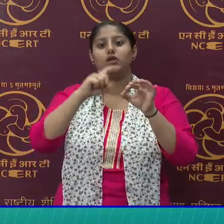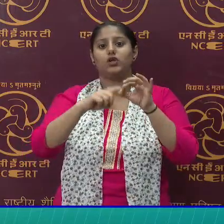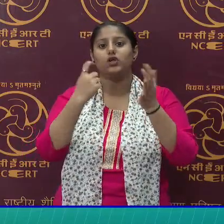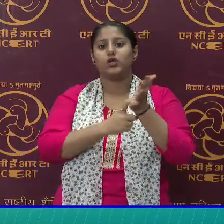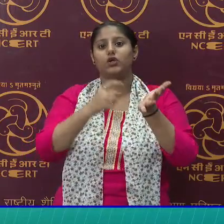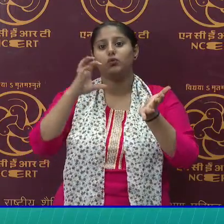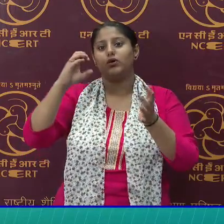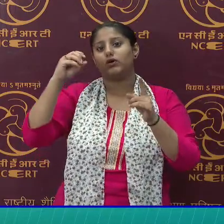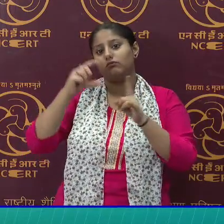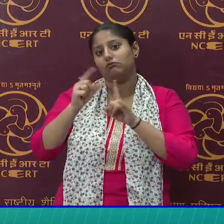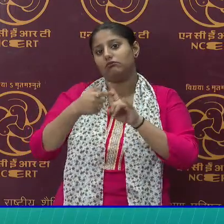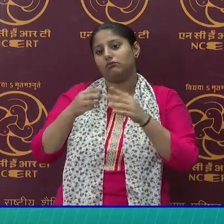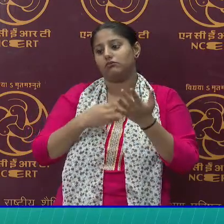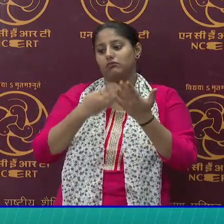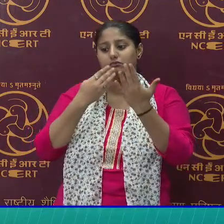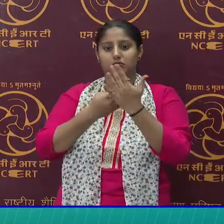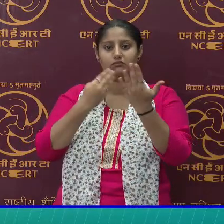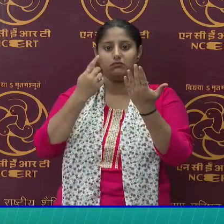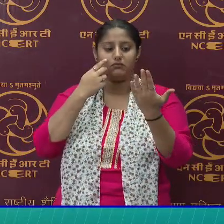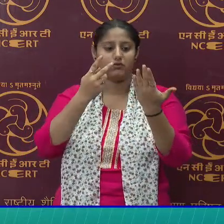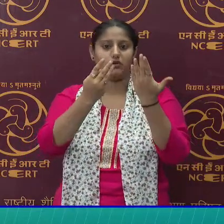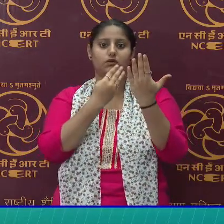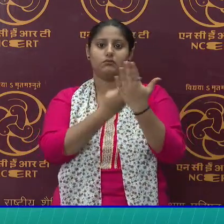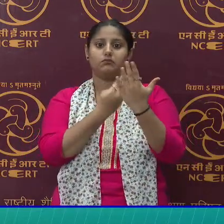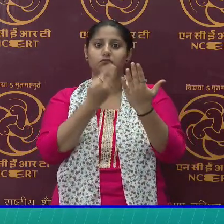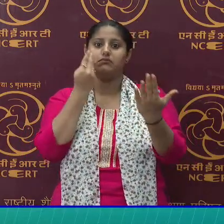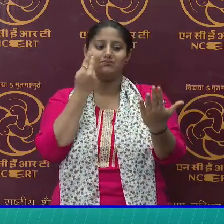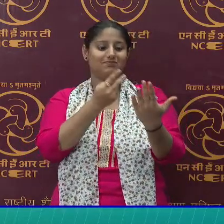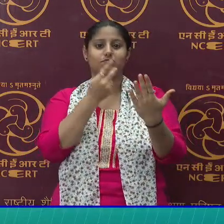they can make the payment online. Right.